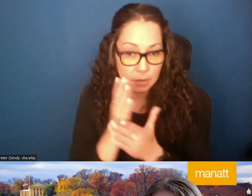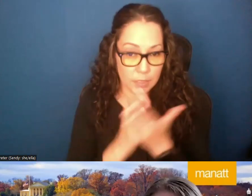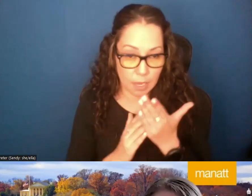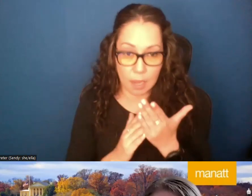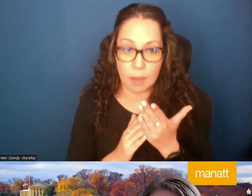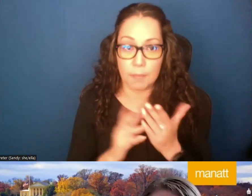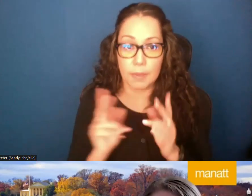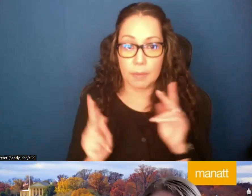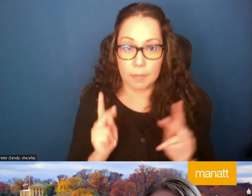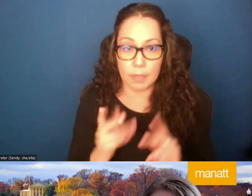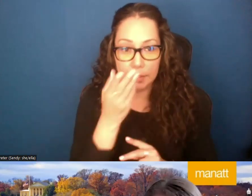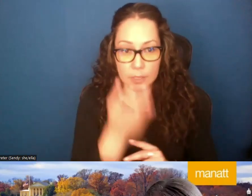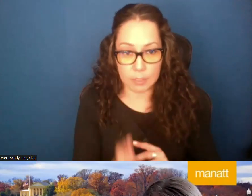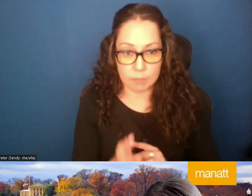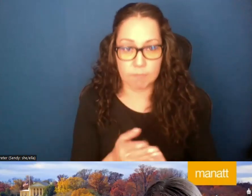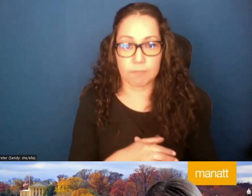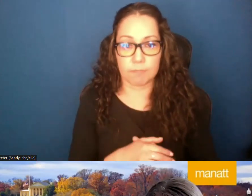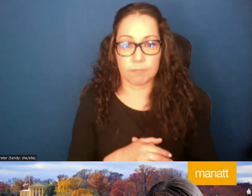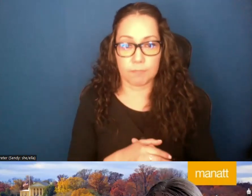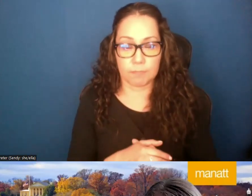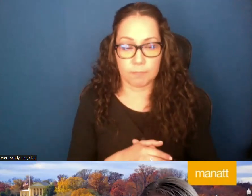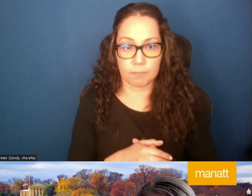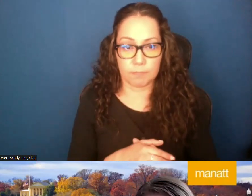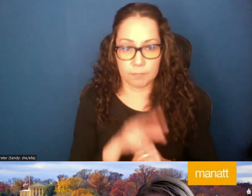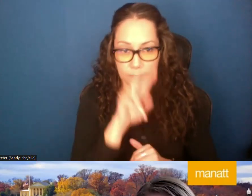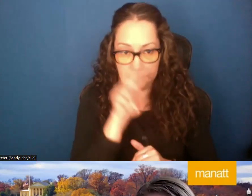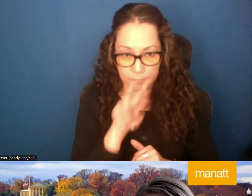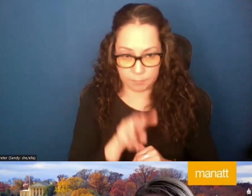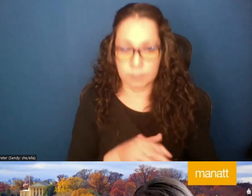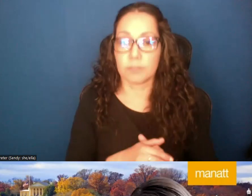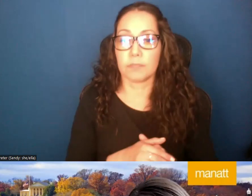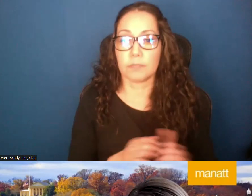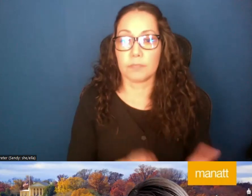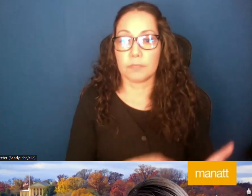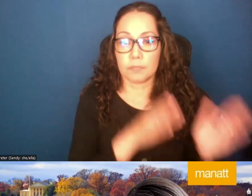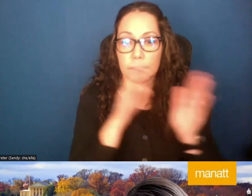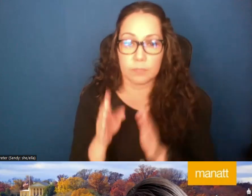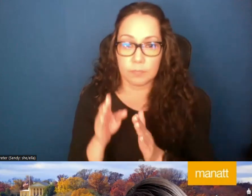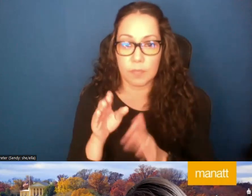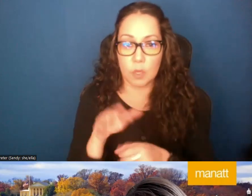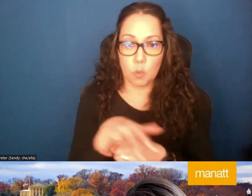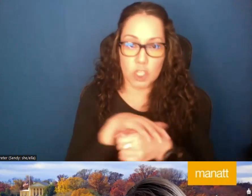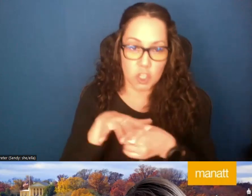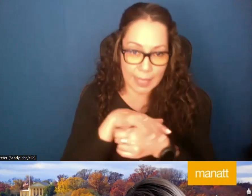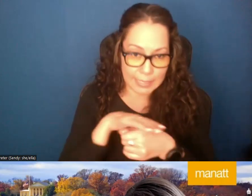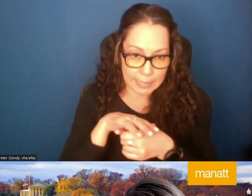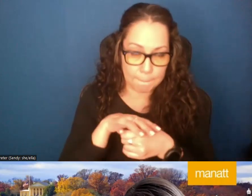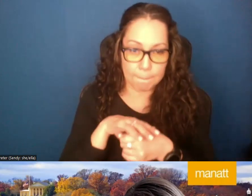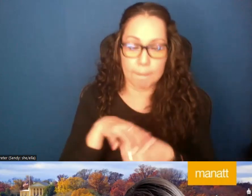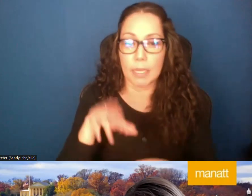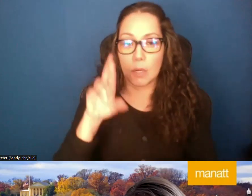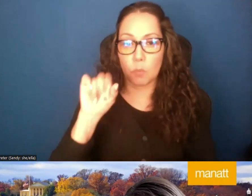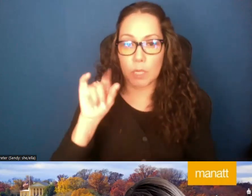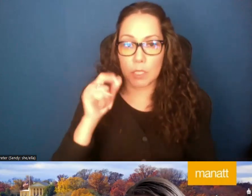more stringent safety protocols than those required as staff in the facilities. We'll look at regionalism. Specifically, some laws have